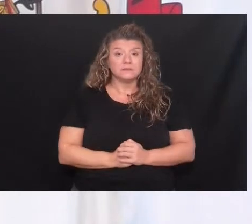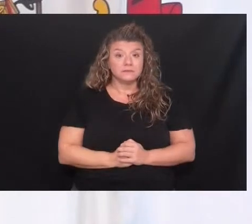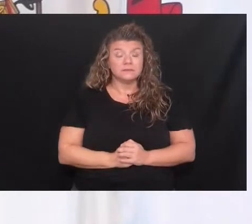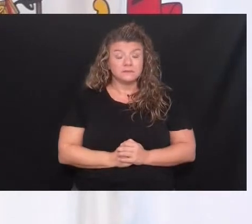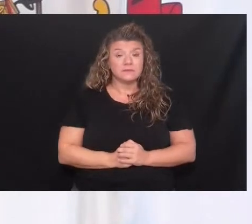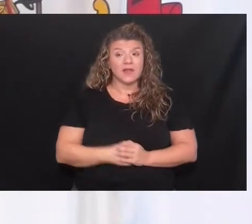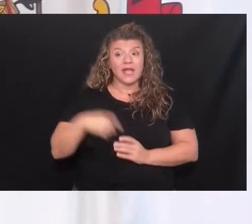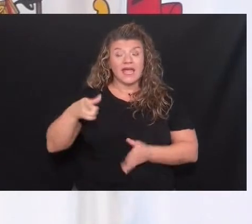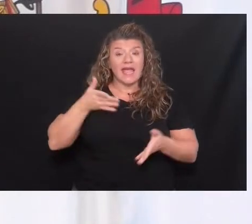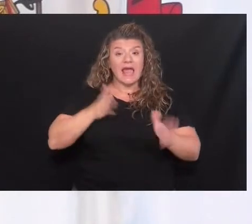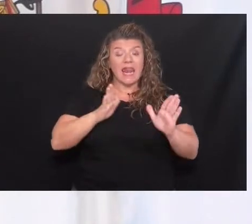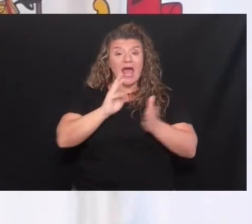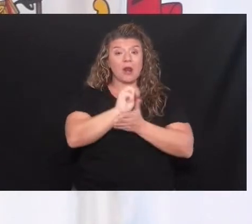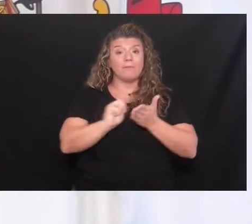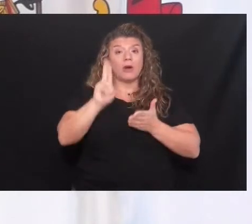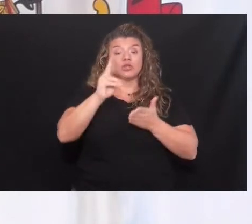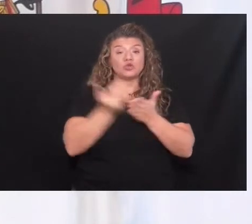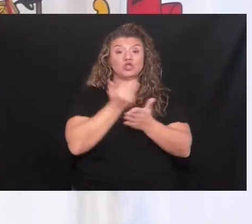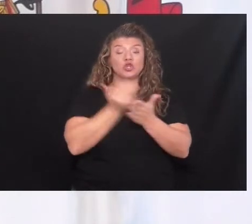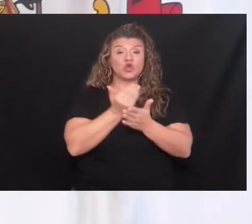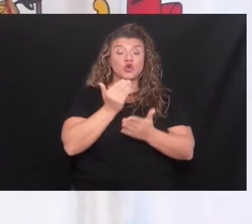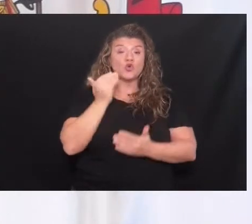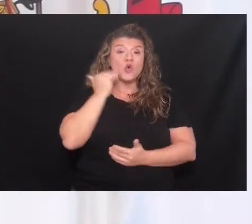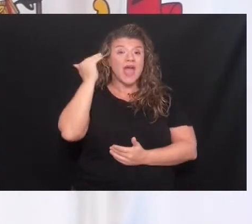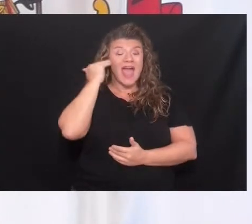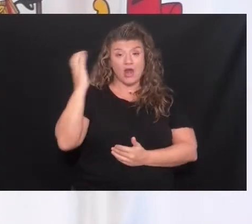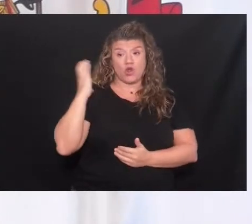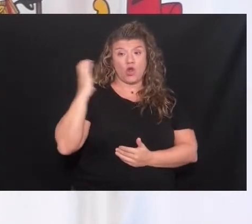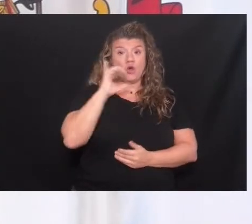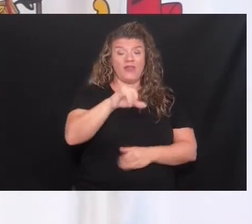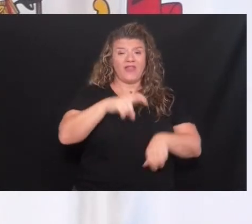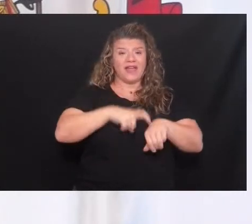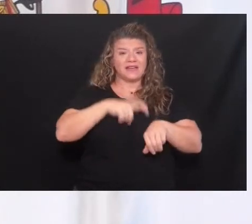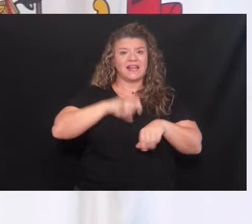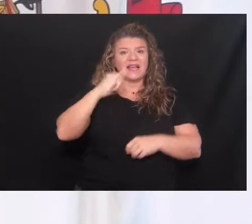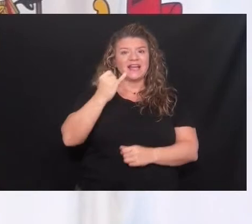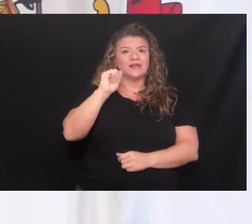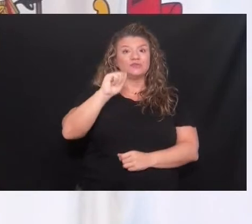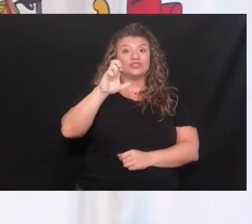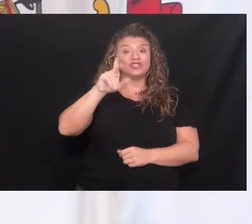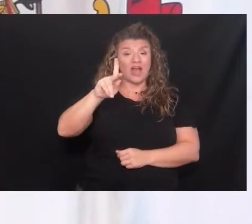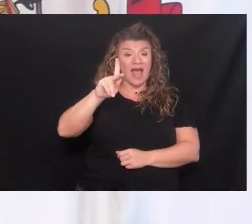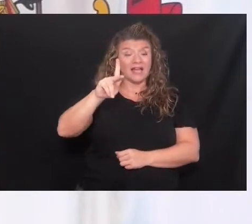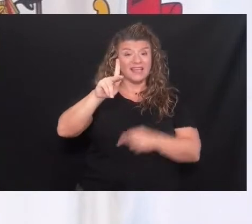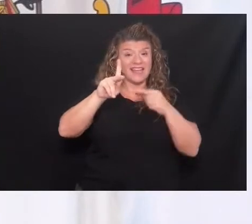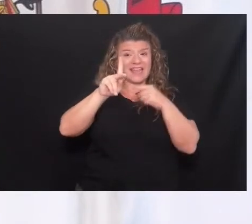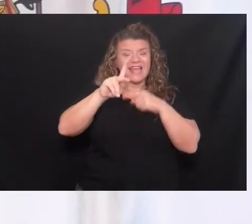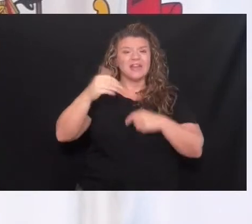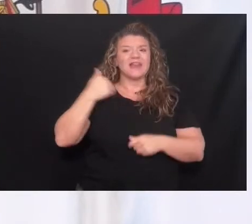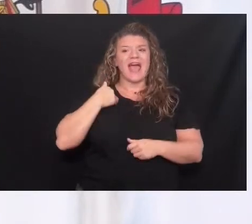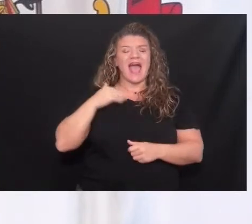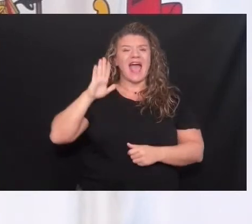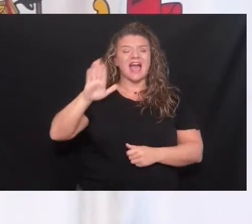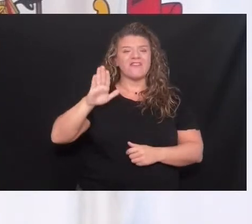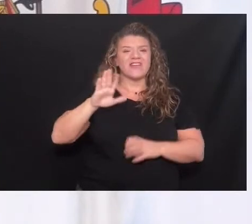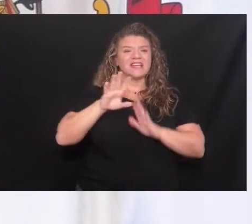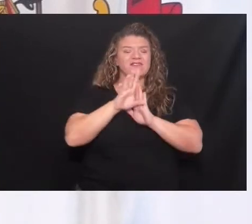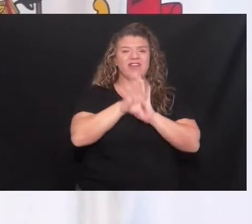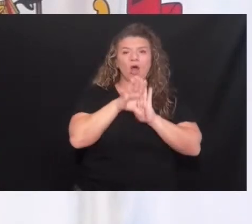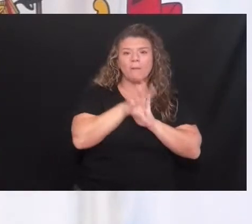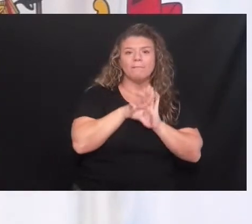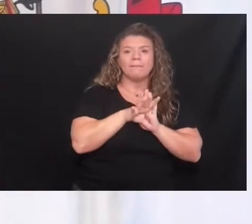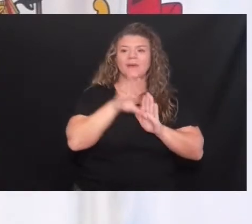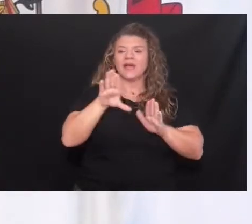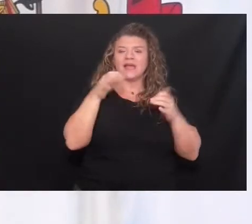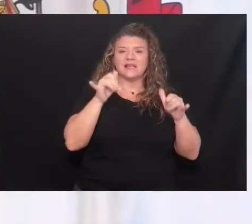He allowed Marshall's new head coach at the time, Jack Lingle, to have his films and